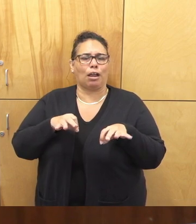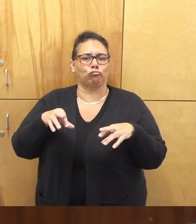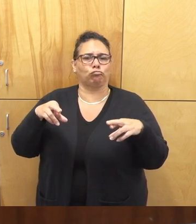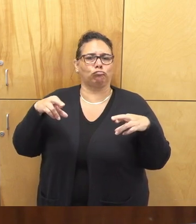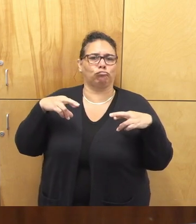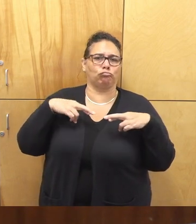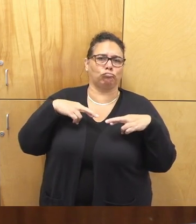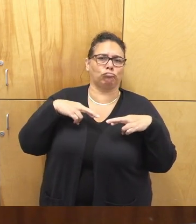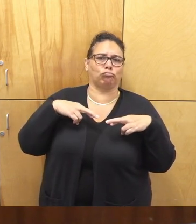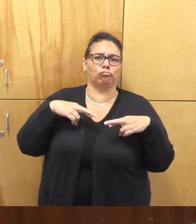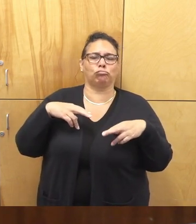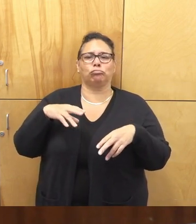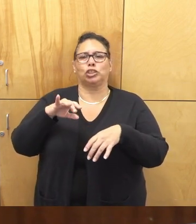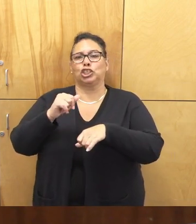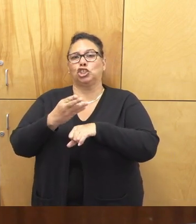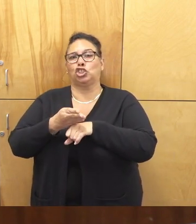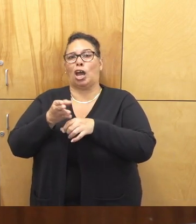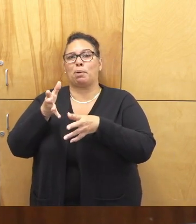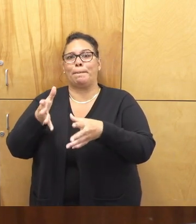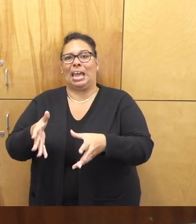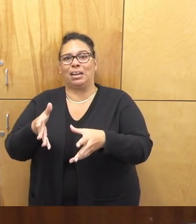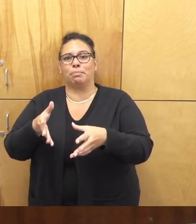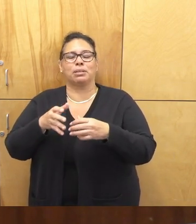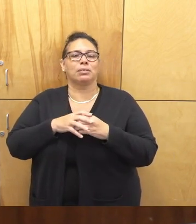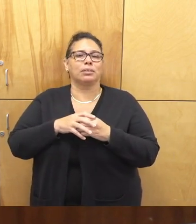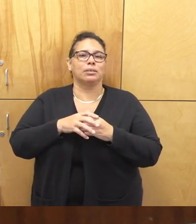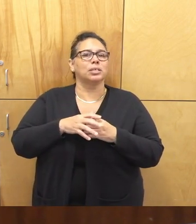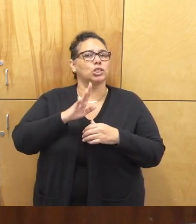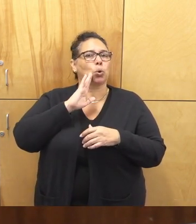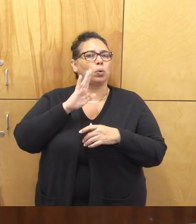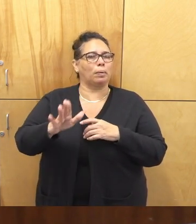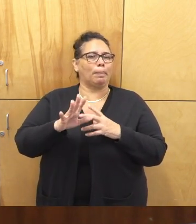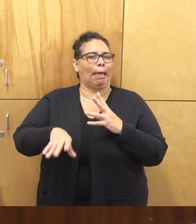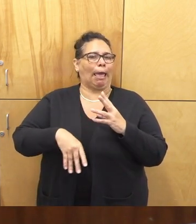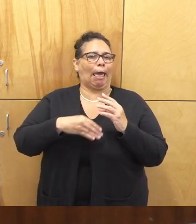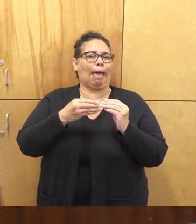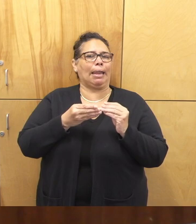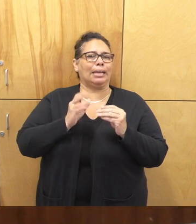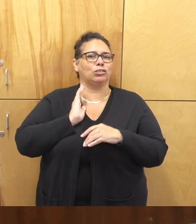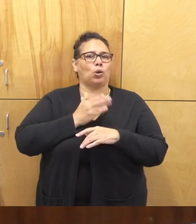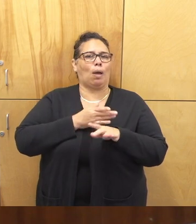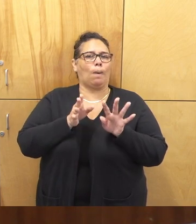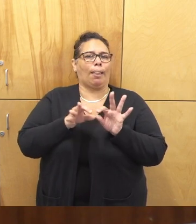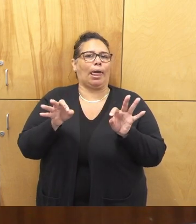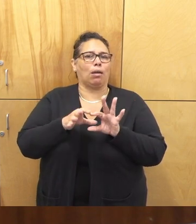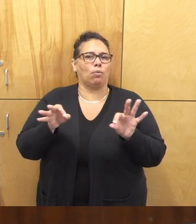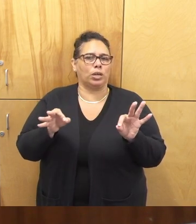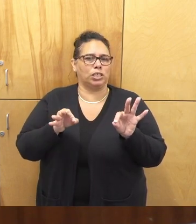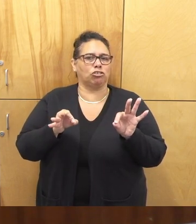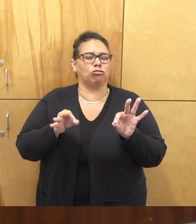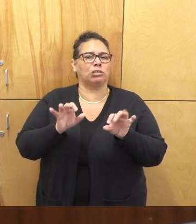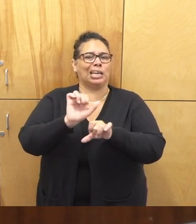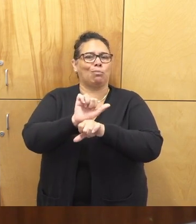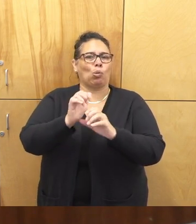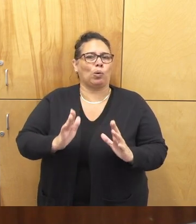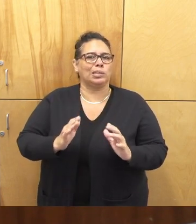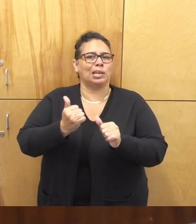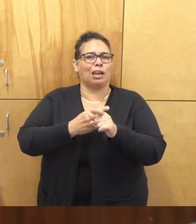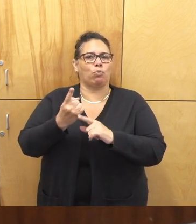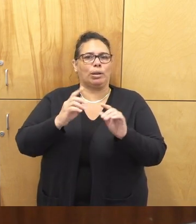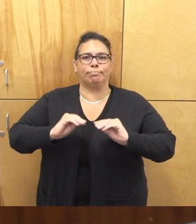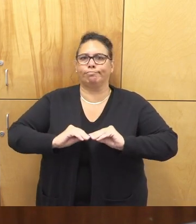a job abandonment, et cetera? So that's something that we're going to be adding to our breakdown of the employees, just so that everybody has a